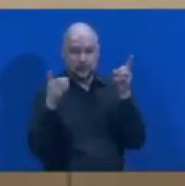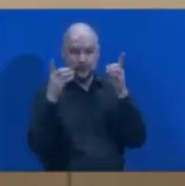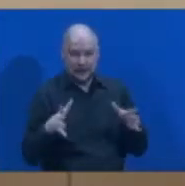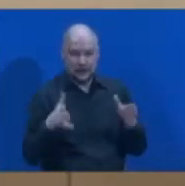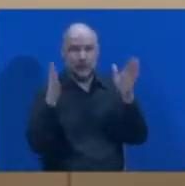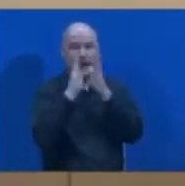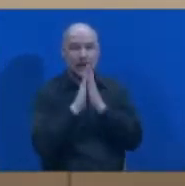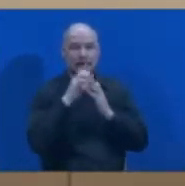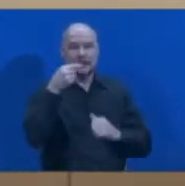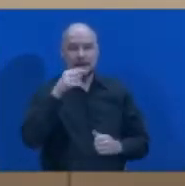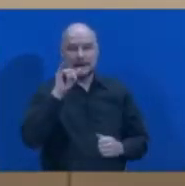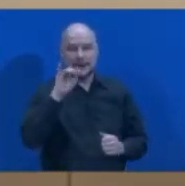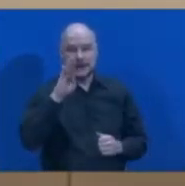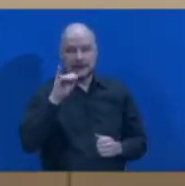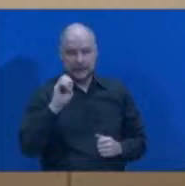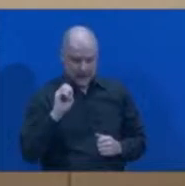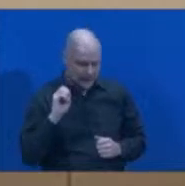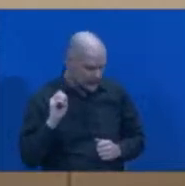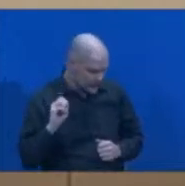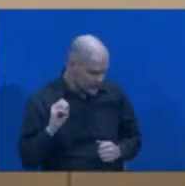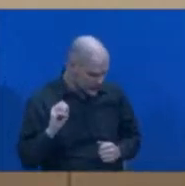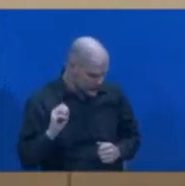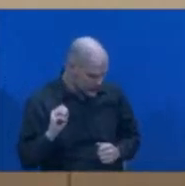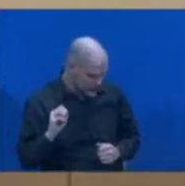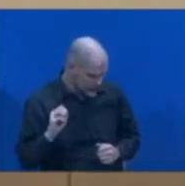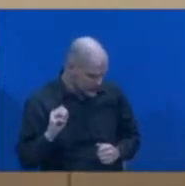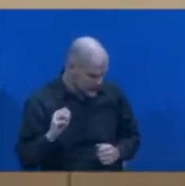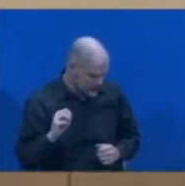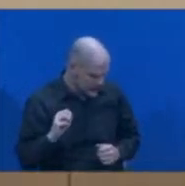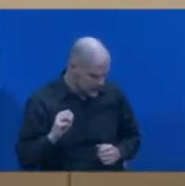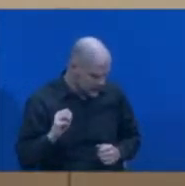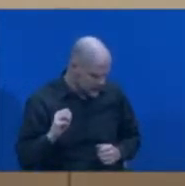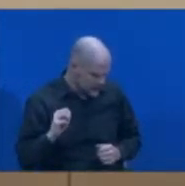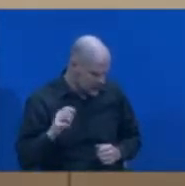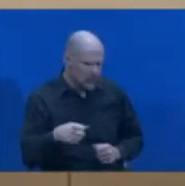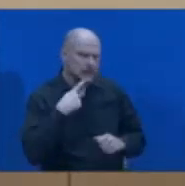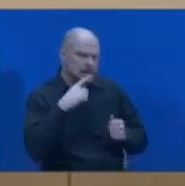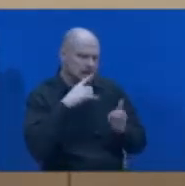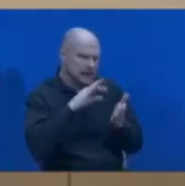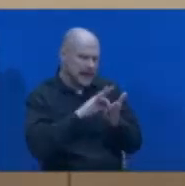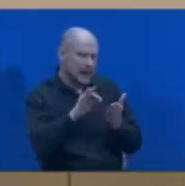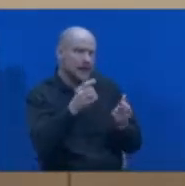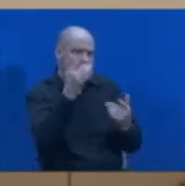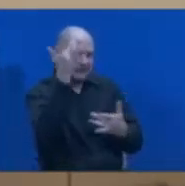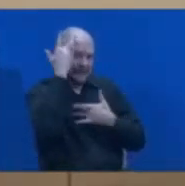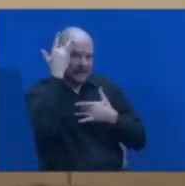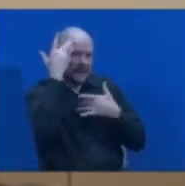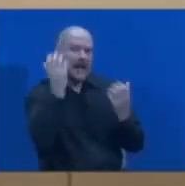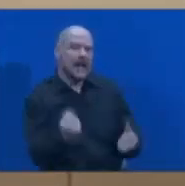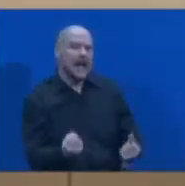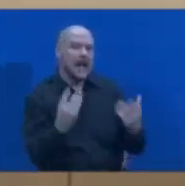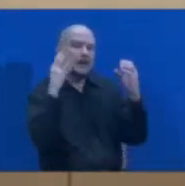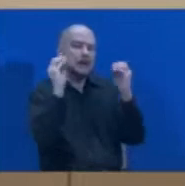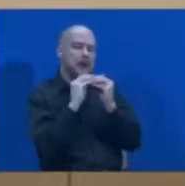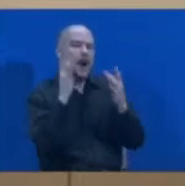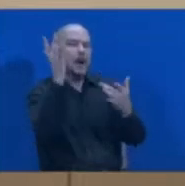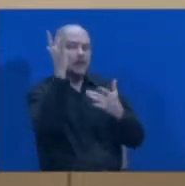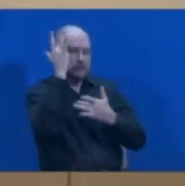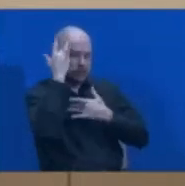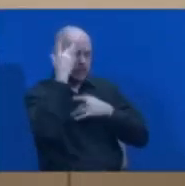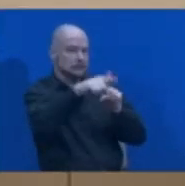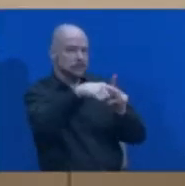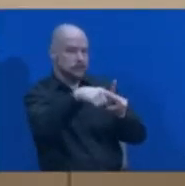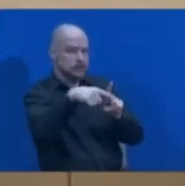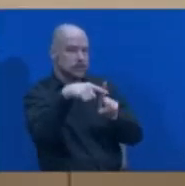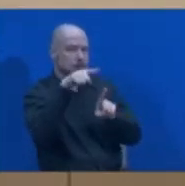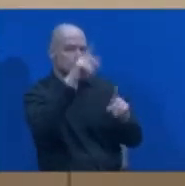testing and recognizing that as little as 5 to 10% of infections are counted right now, how many more infections would you expect to see in the coming